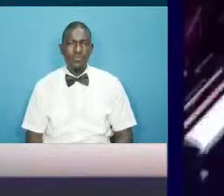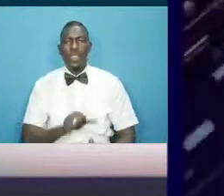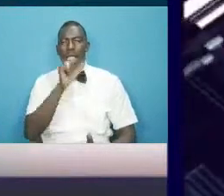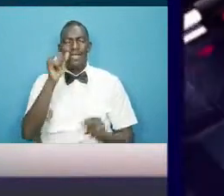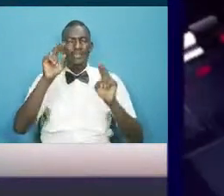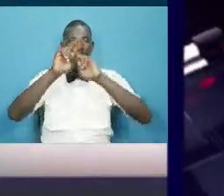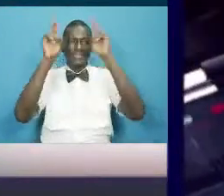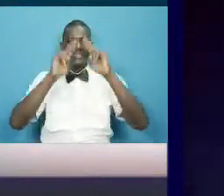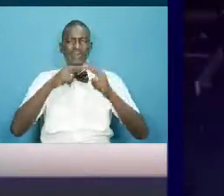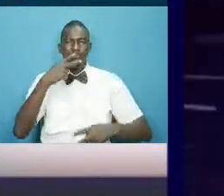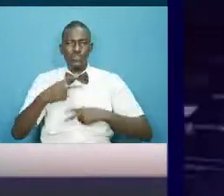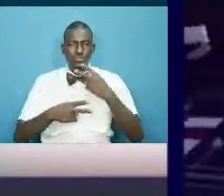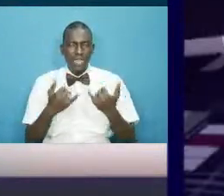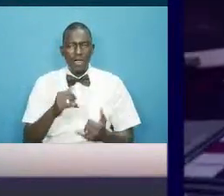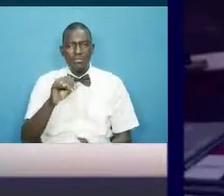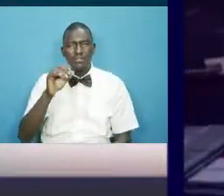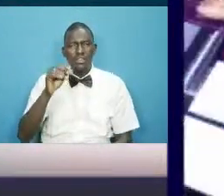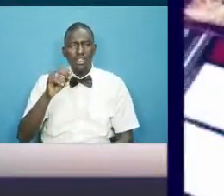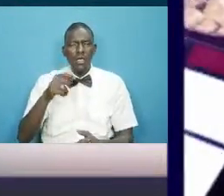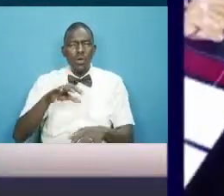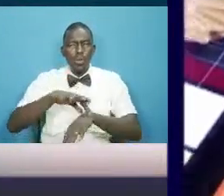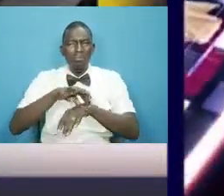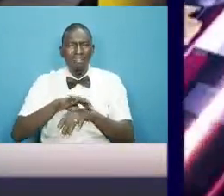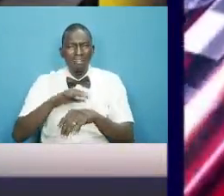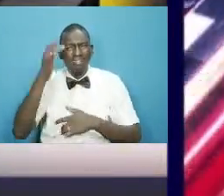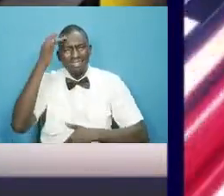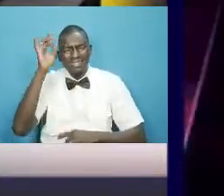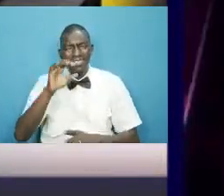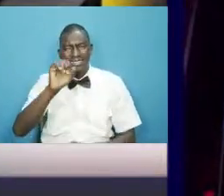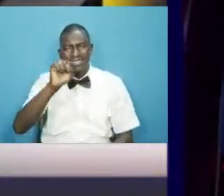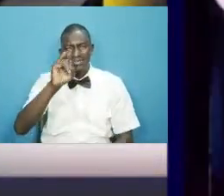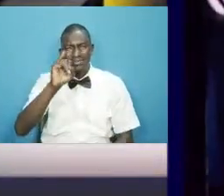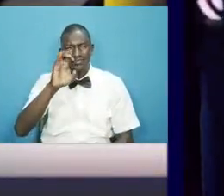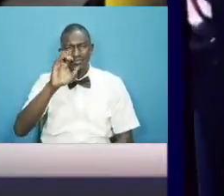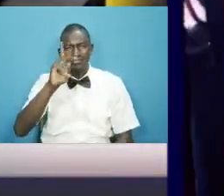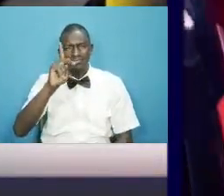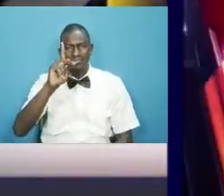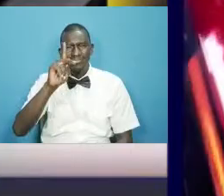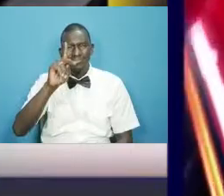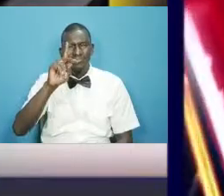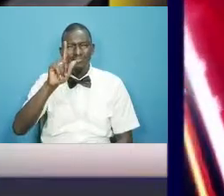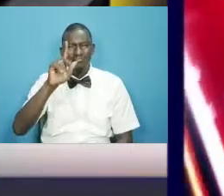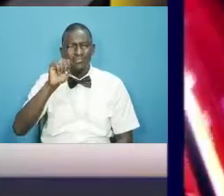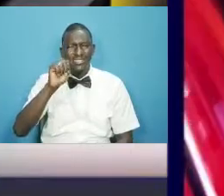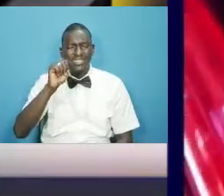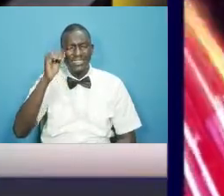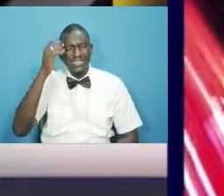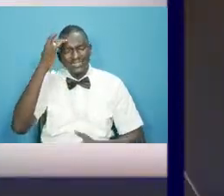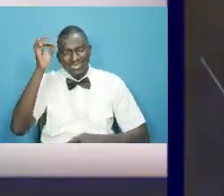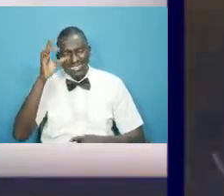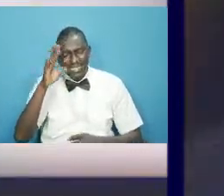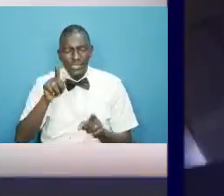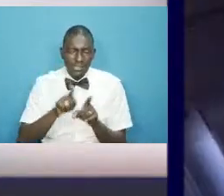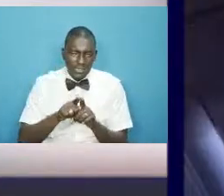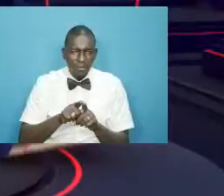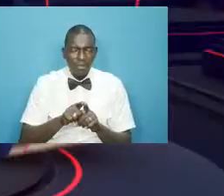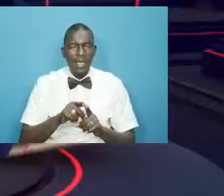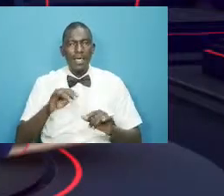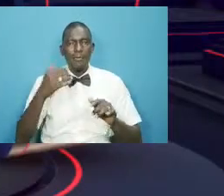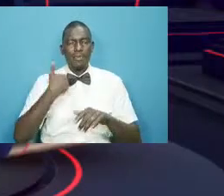And in international news, sickle cell disease sufferers in the UK are rejoicing as a new drug is approved for treatment of the